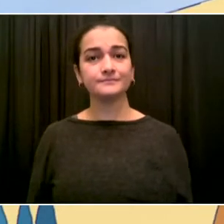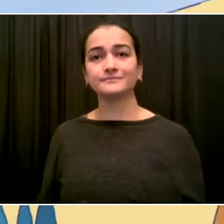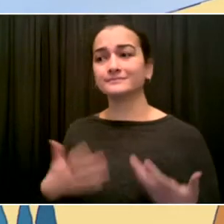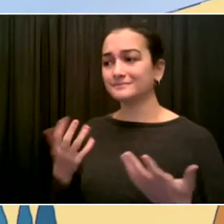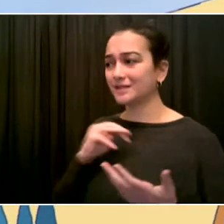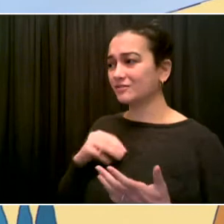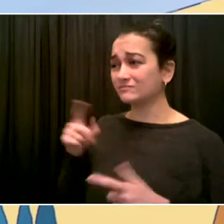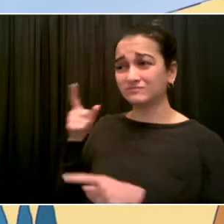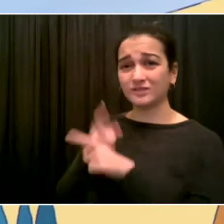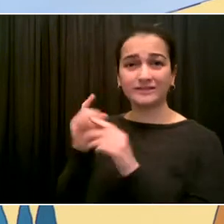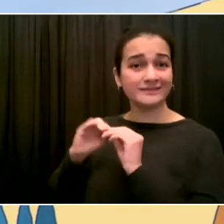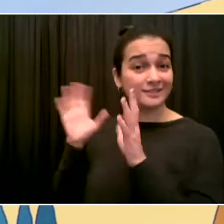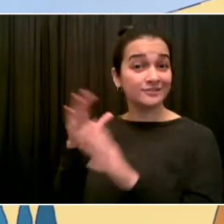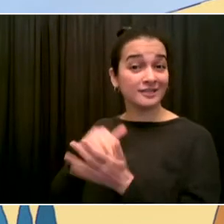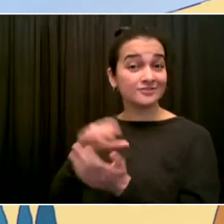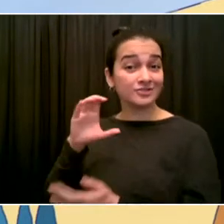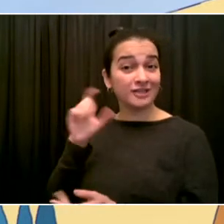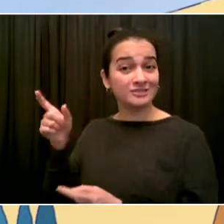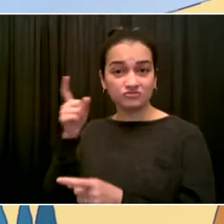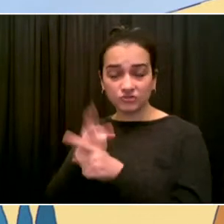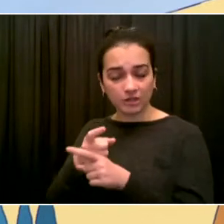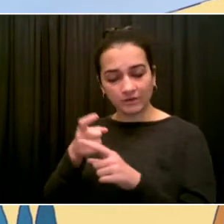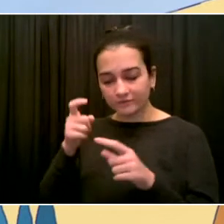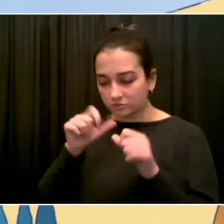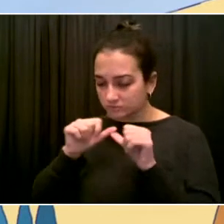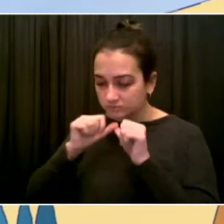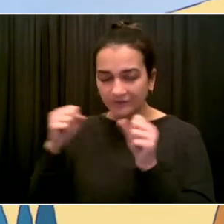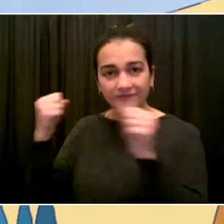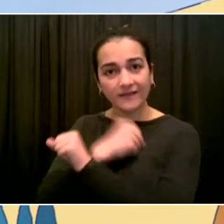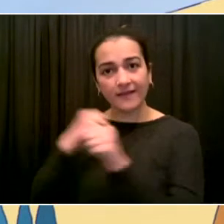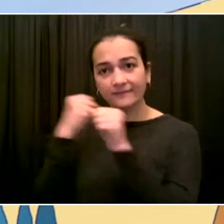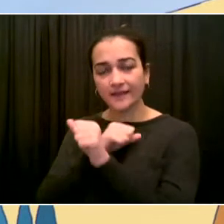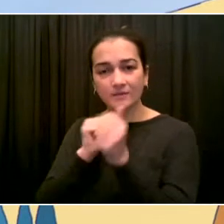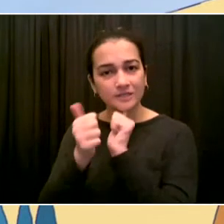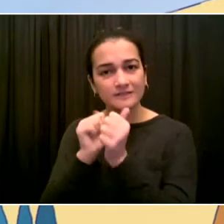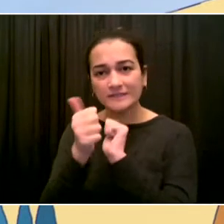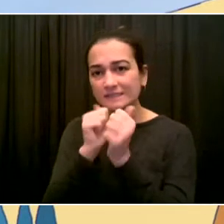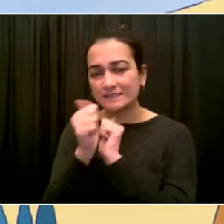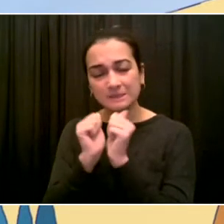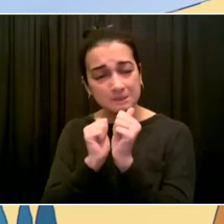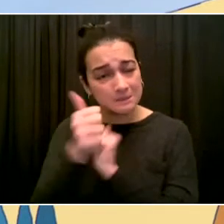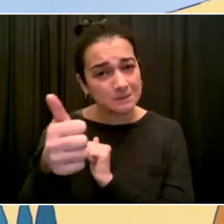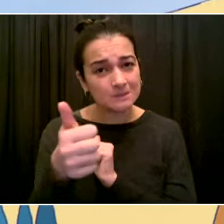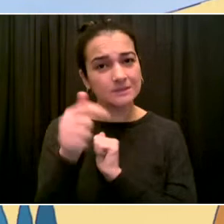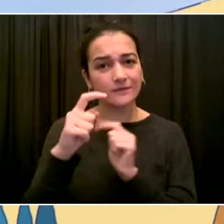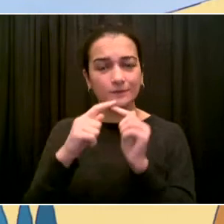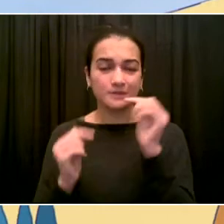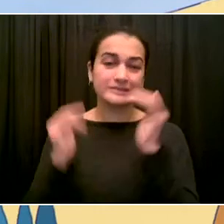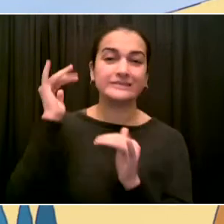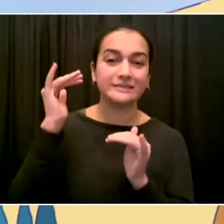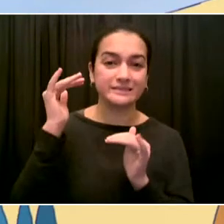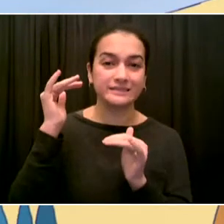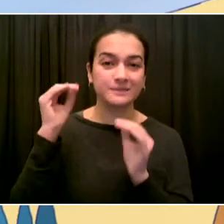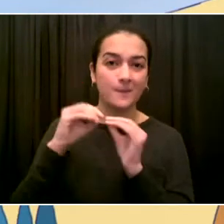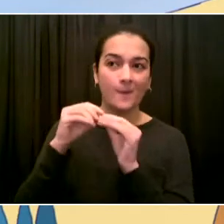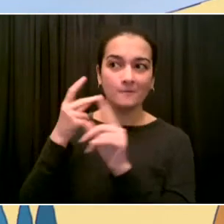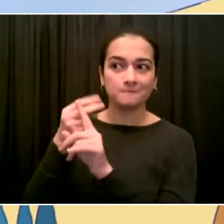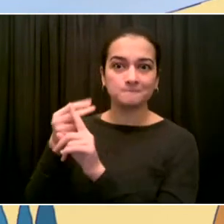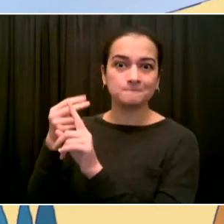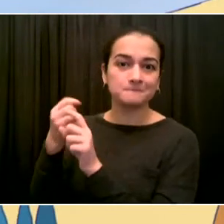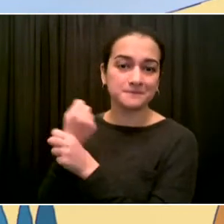more relentless than the virus. Dave, you said it all there. That's a really great way of thinking about it, and that's how we win in the